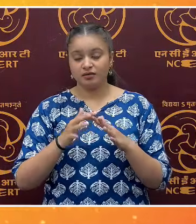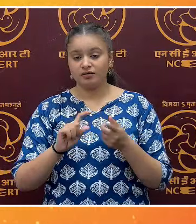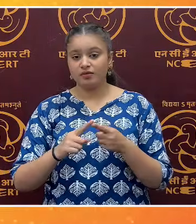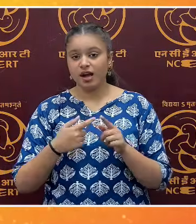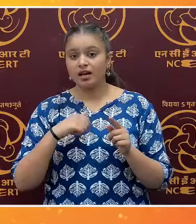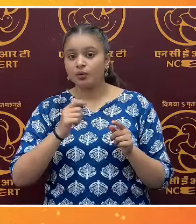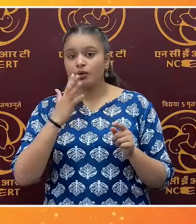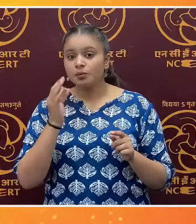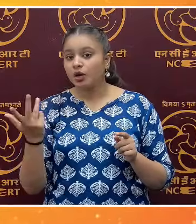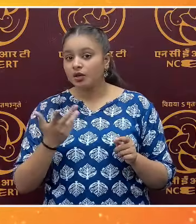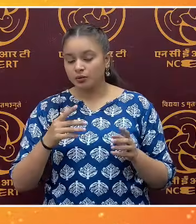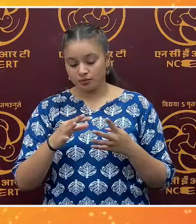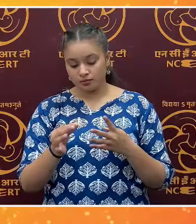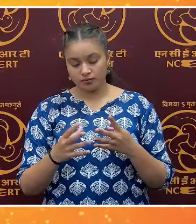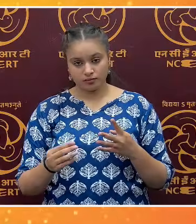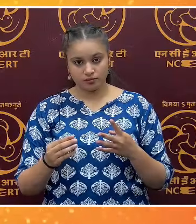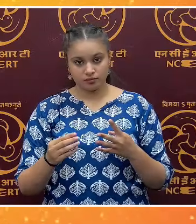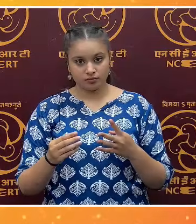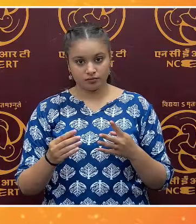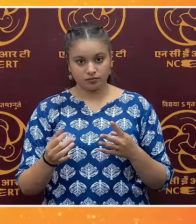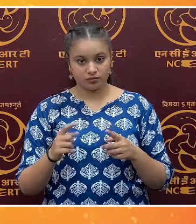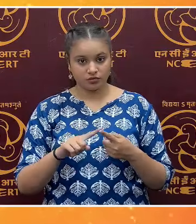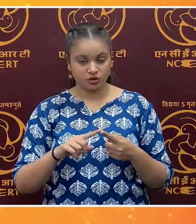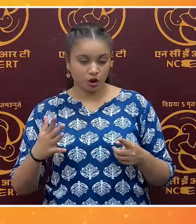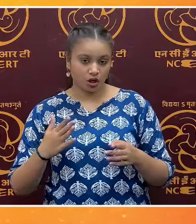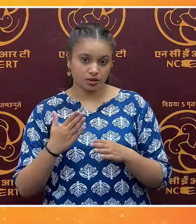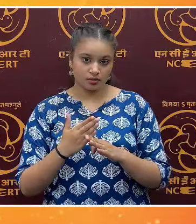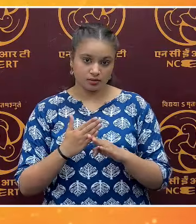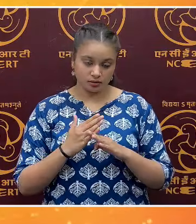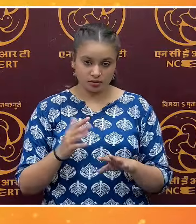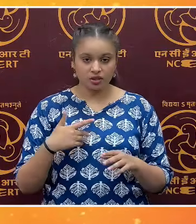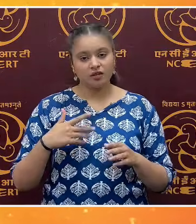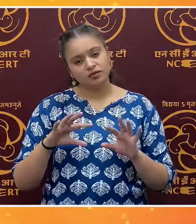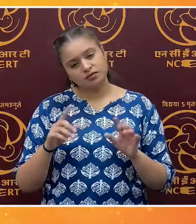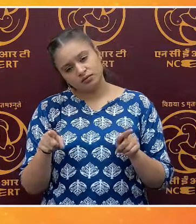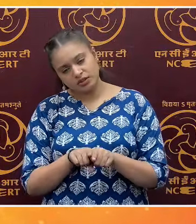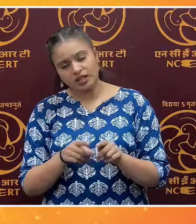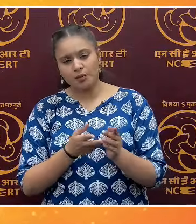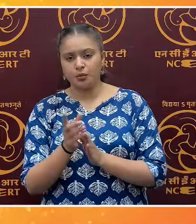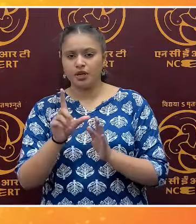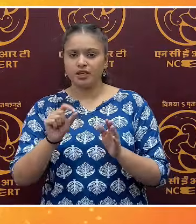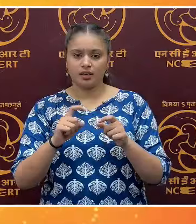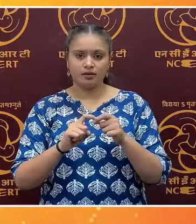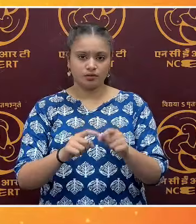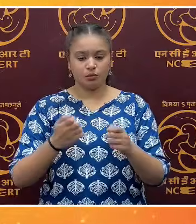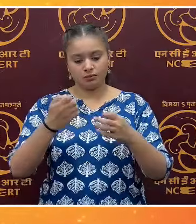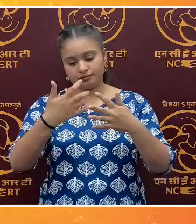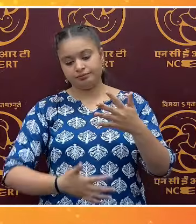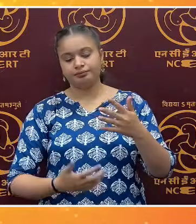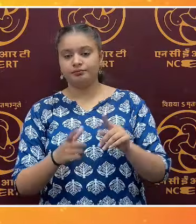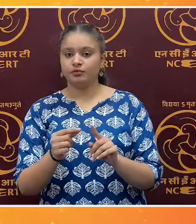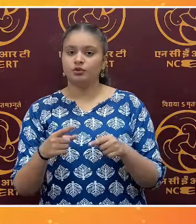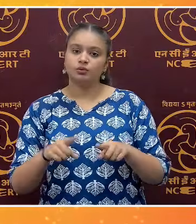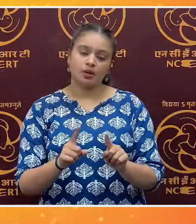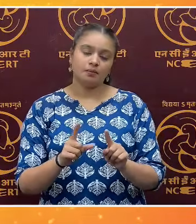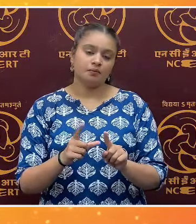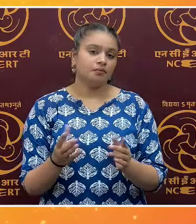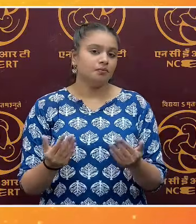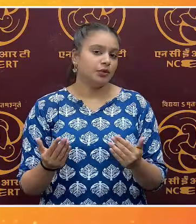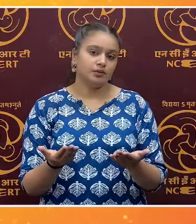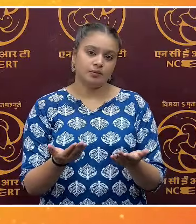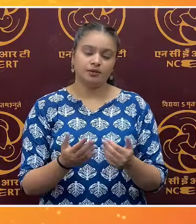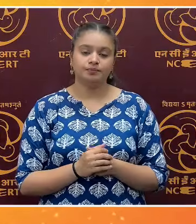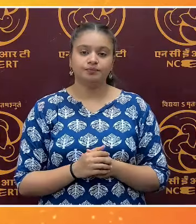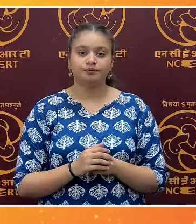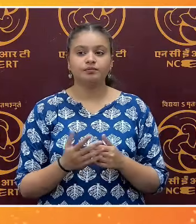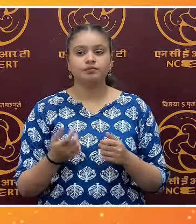ground, preventing electric shock. Right. So in this way, the 10 questions are there. We can continue with the rest of the questions. Yes.